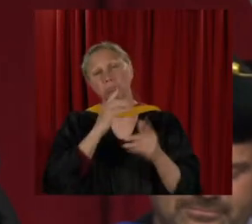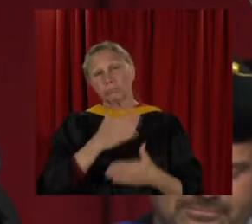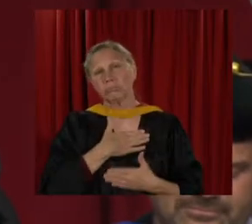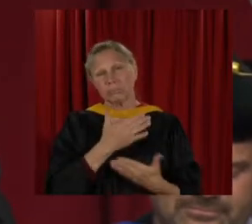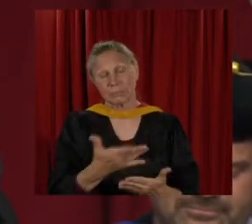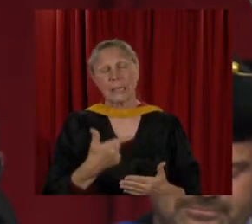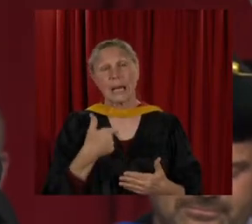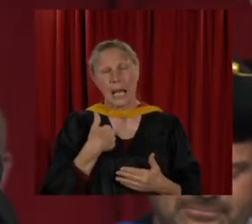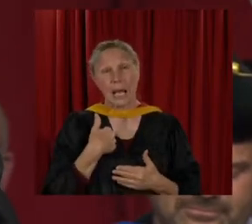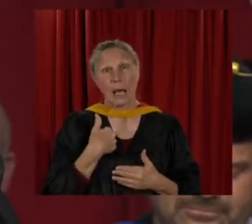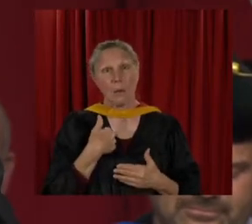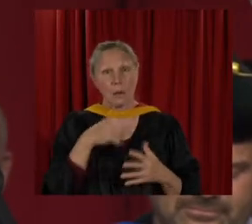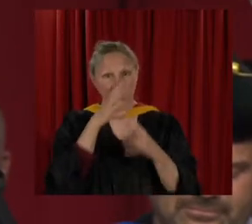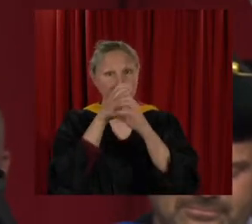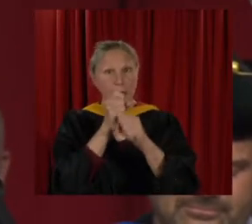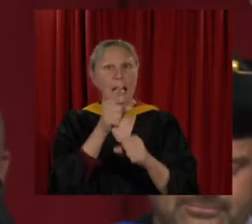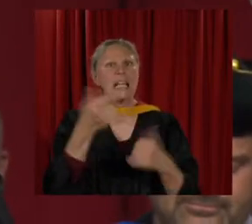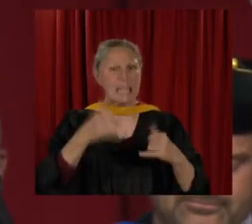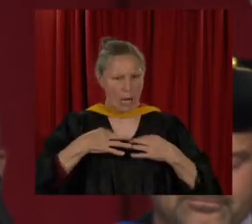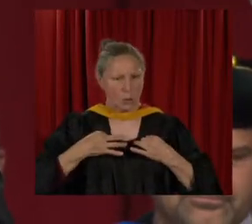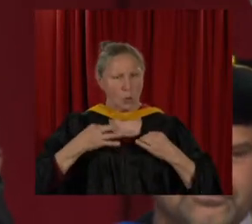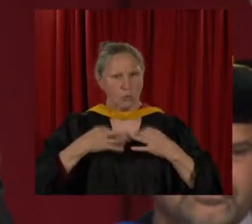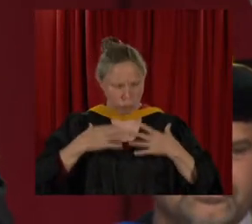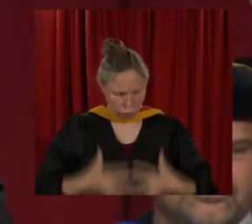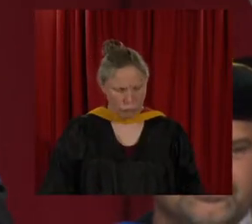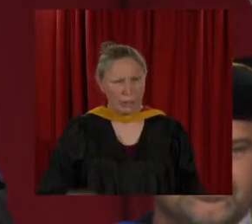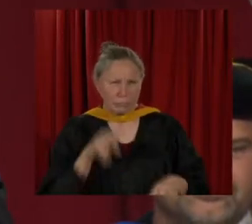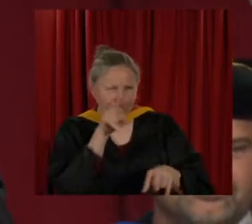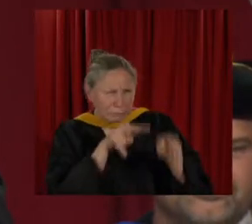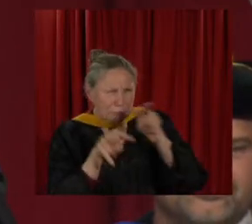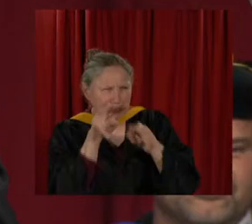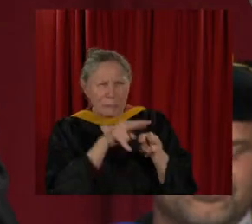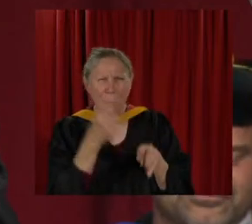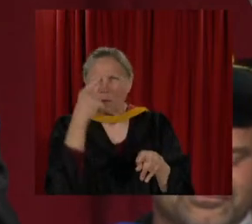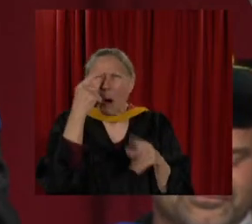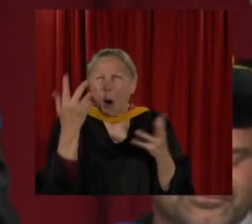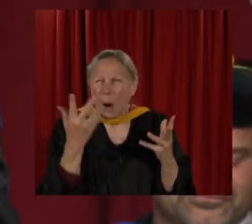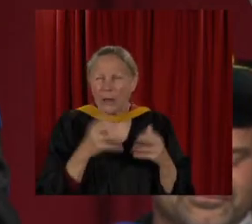was fixated on his yellow suit trying to understand that.